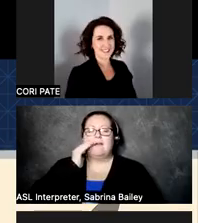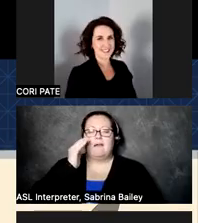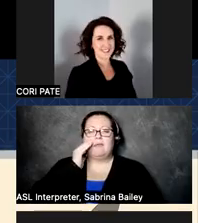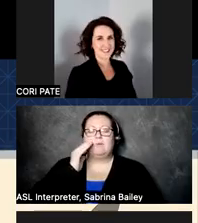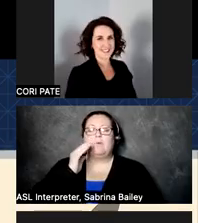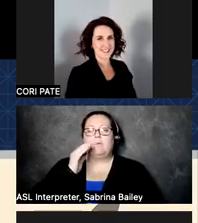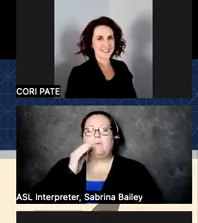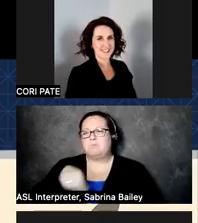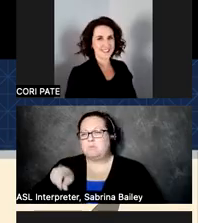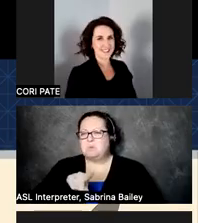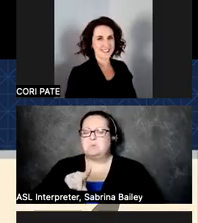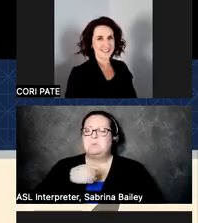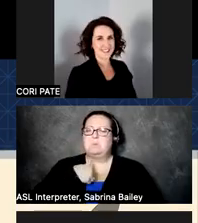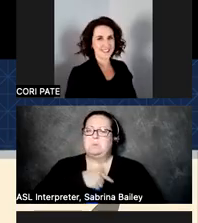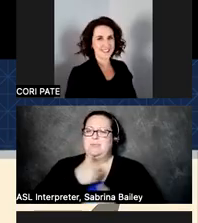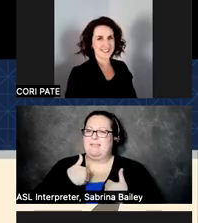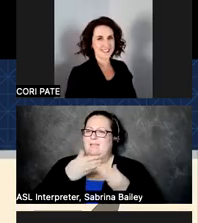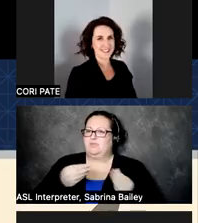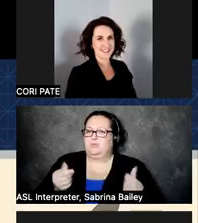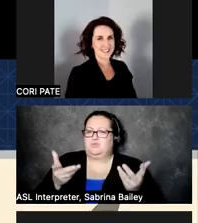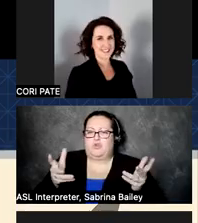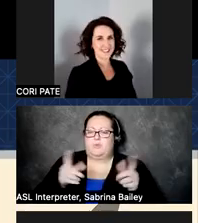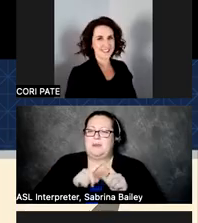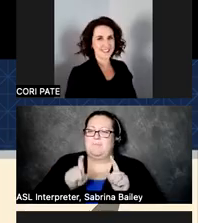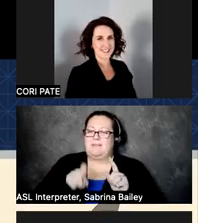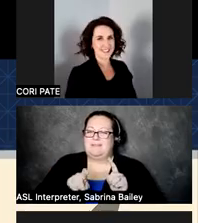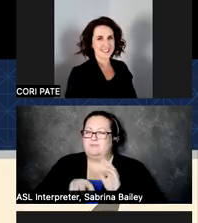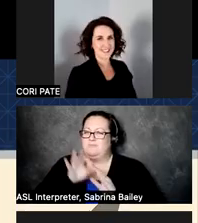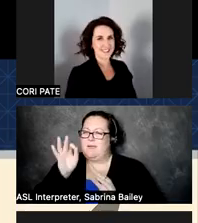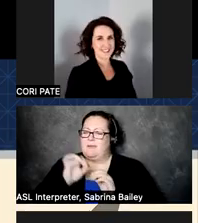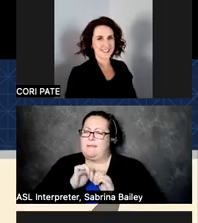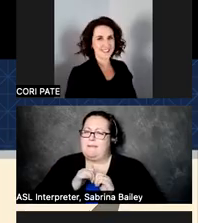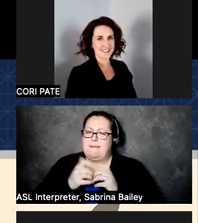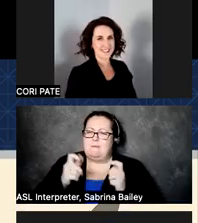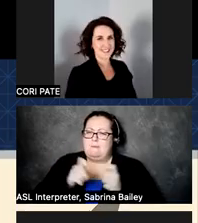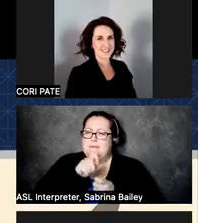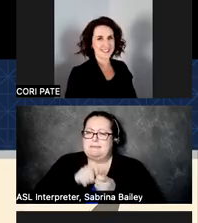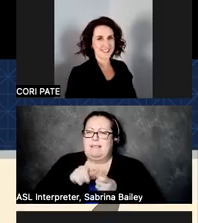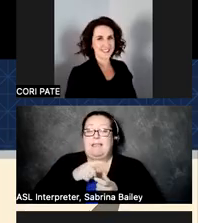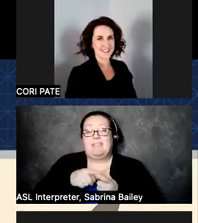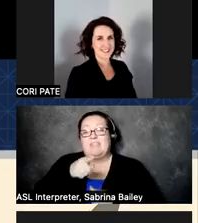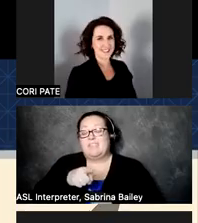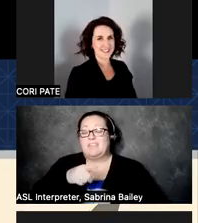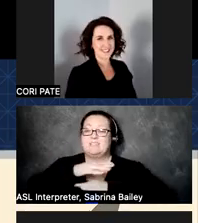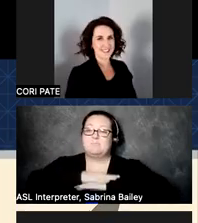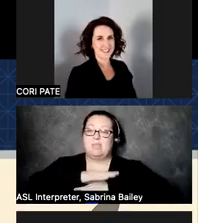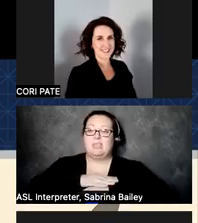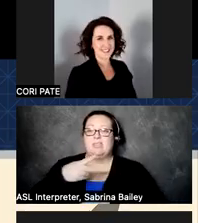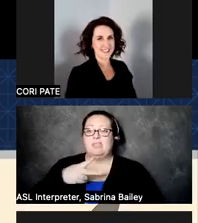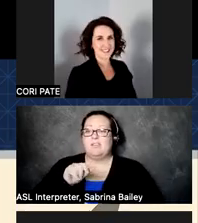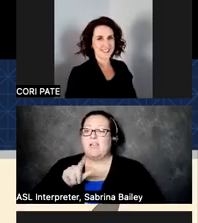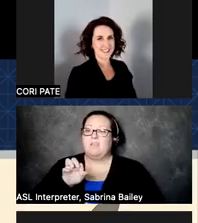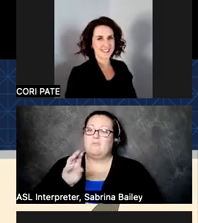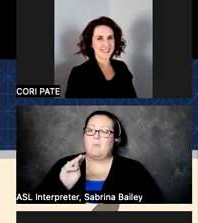among you, we have solutions already. We just needed to find out. And this is a platform that we hope that we could find